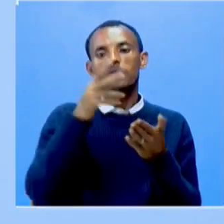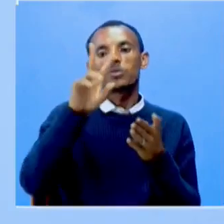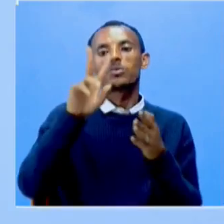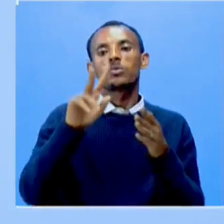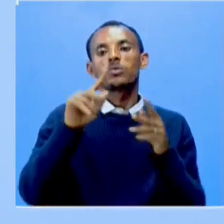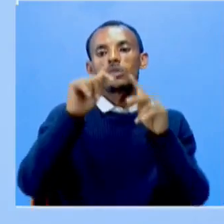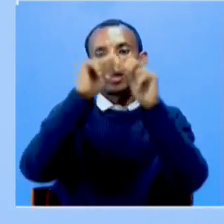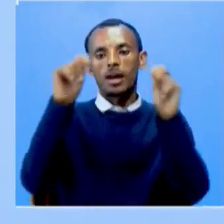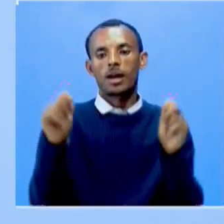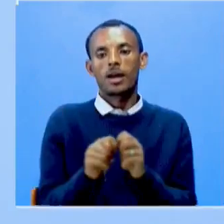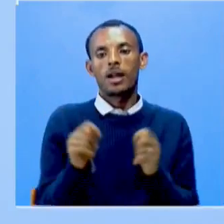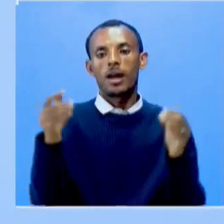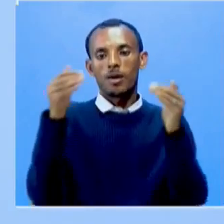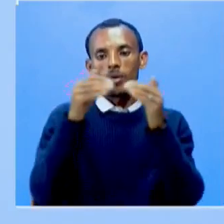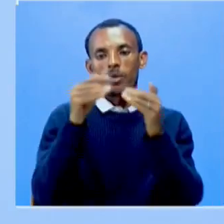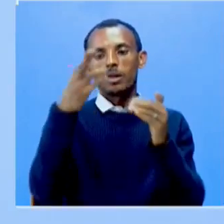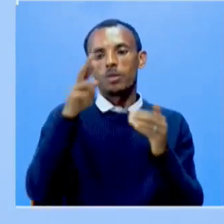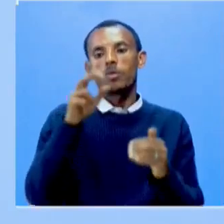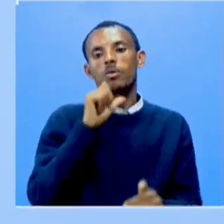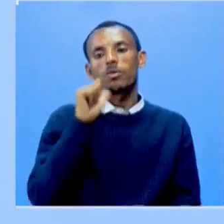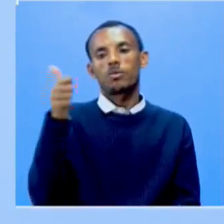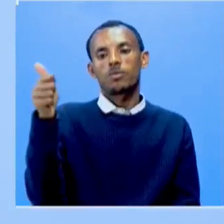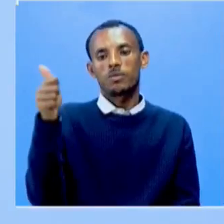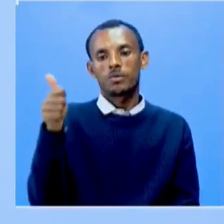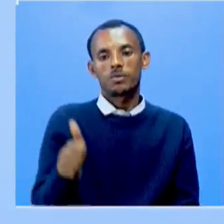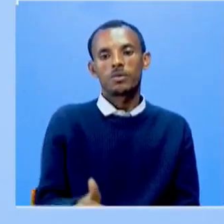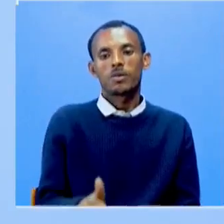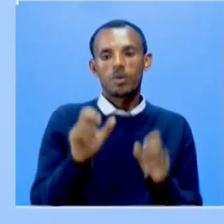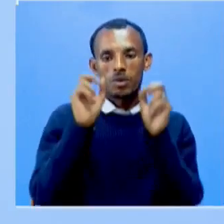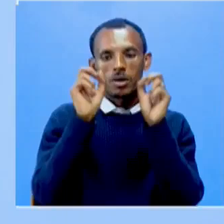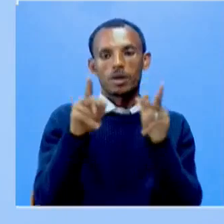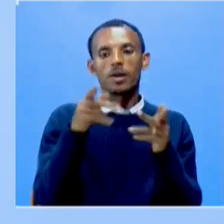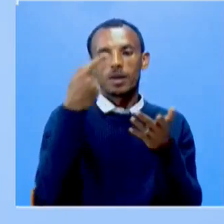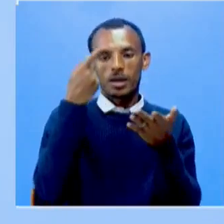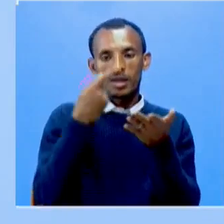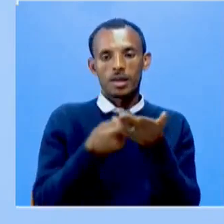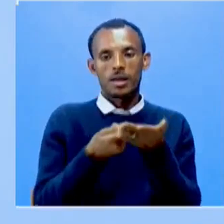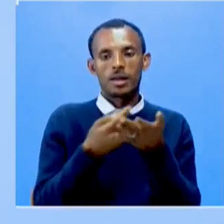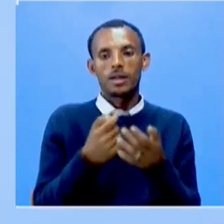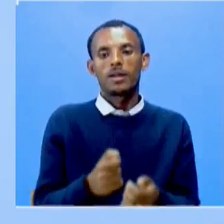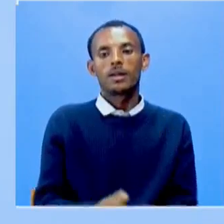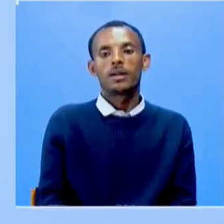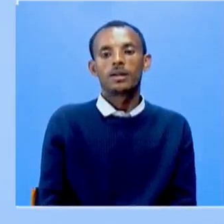triangles are congruent or not. Okay, here,